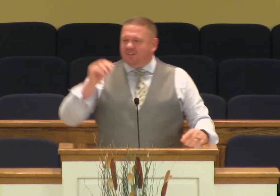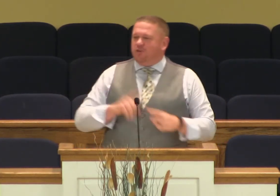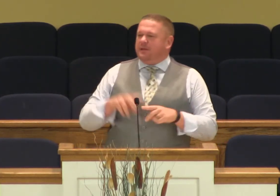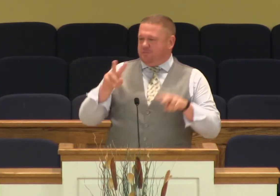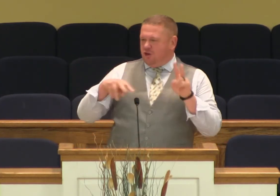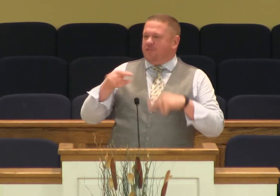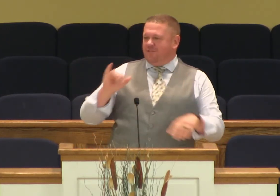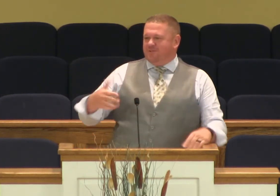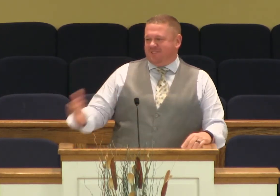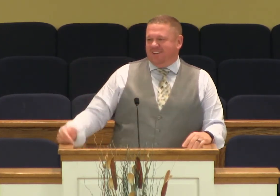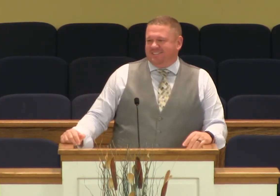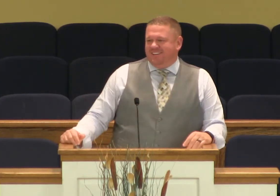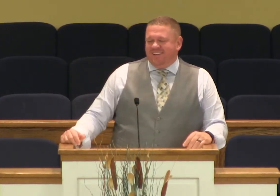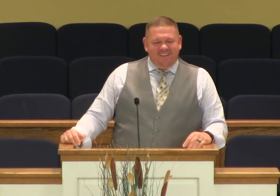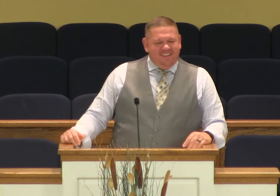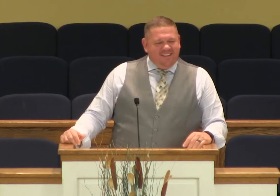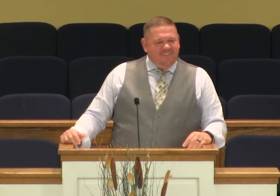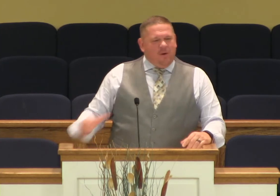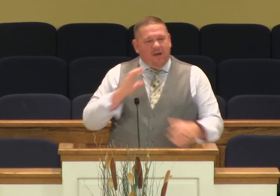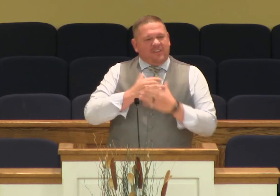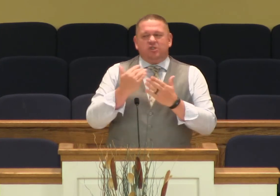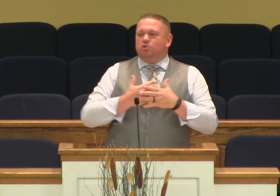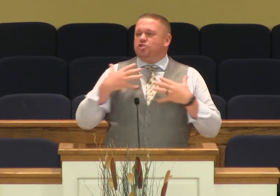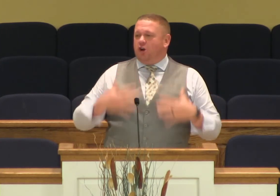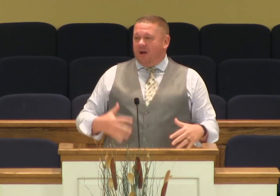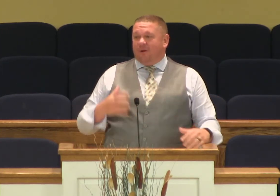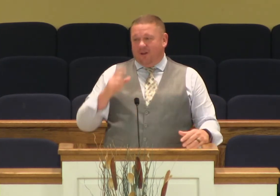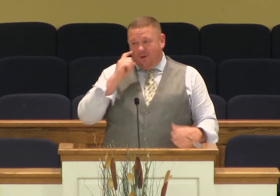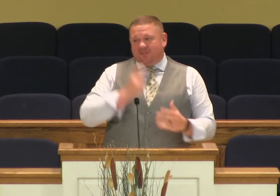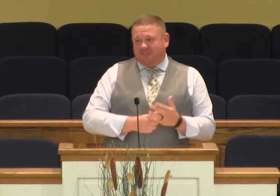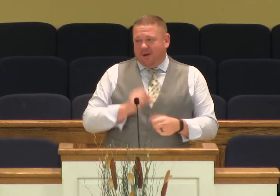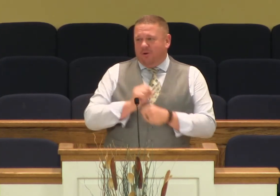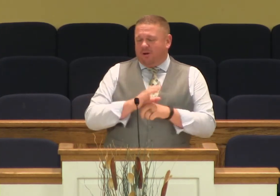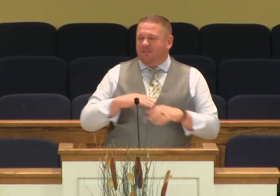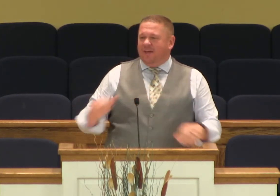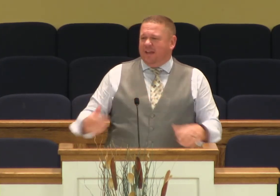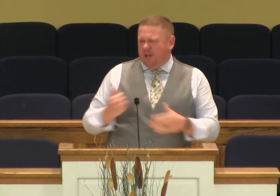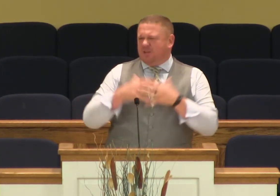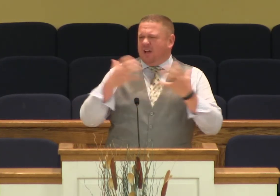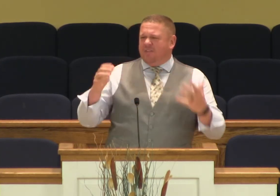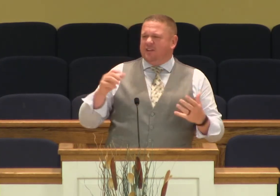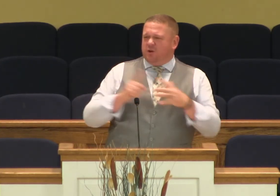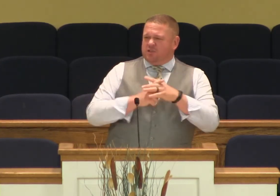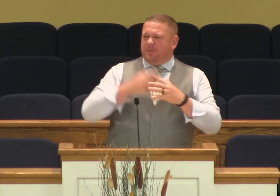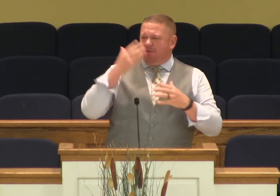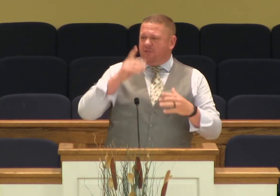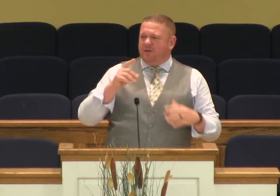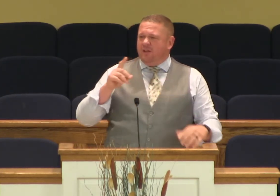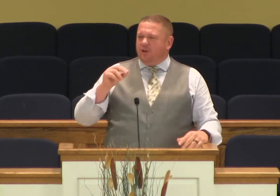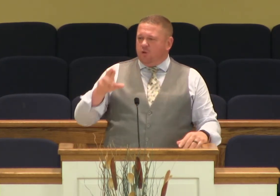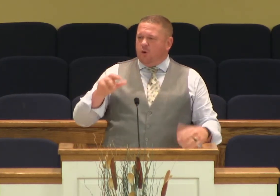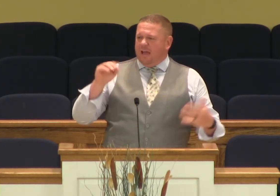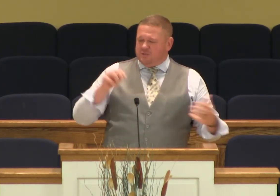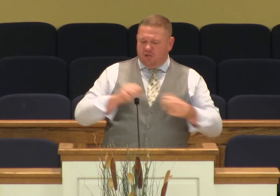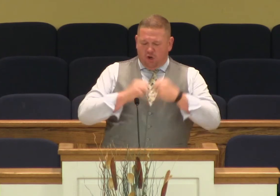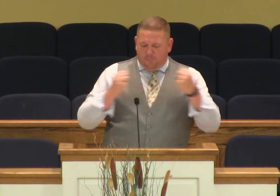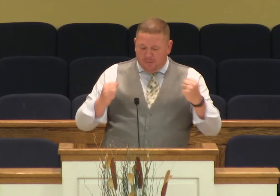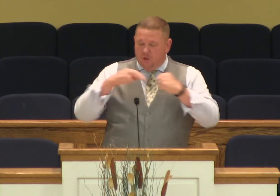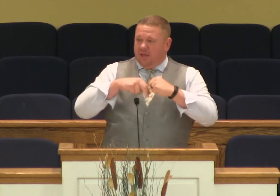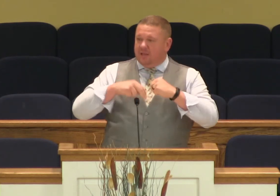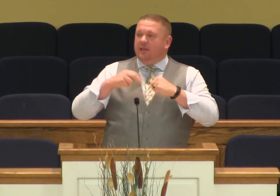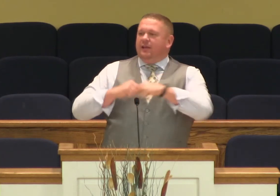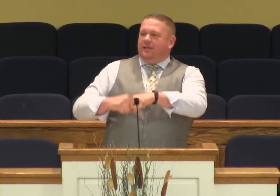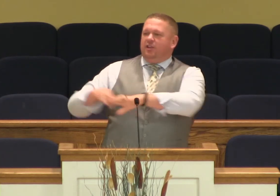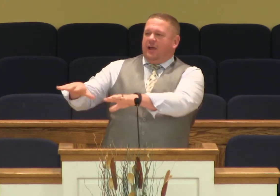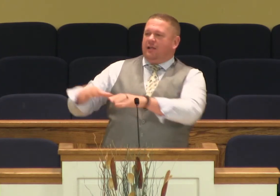I have learned to be observant of those things. If my wife gets a new shirt, I want to notice it, and I work on that. It helps a lot that it shows up on the front door on Amazon. You open up,